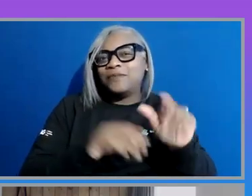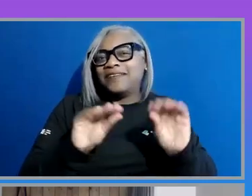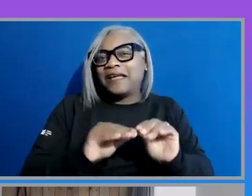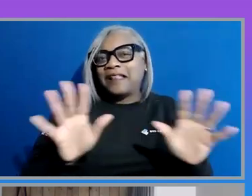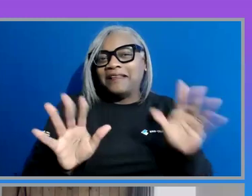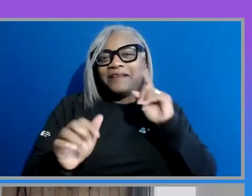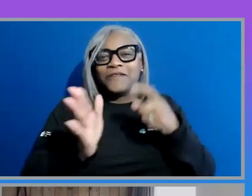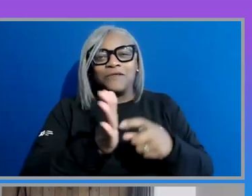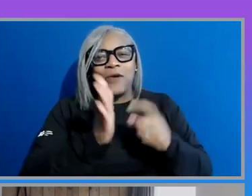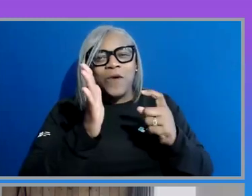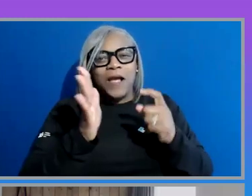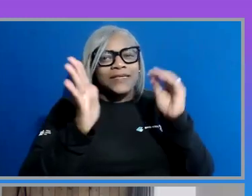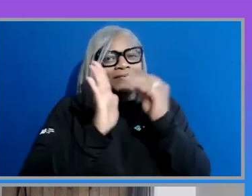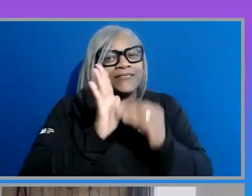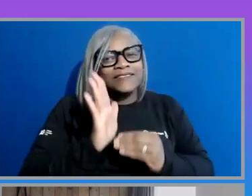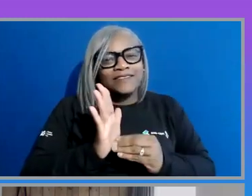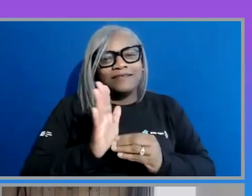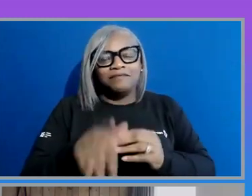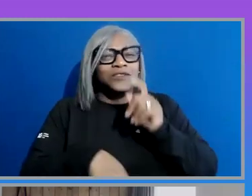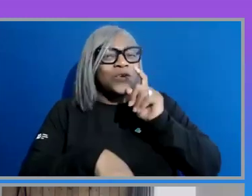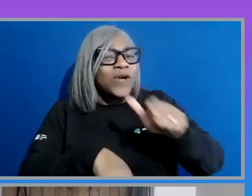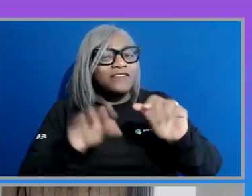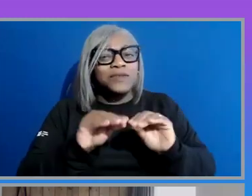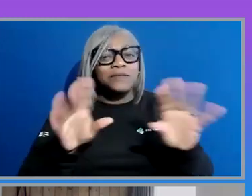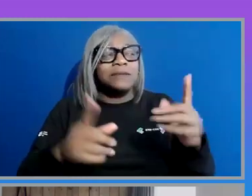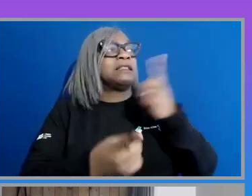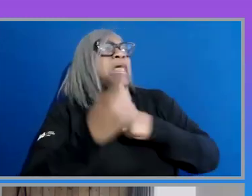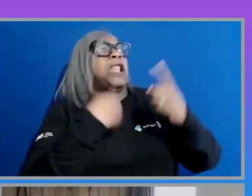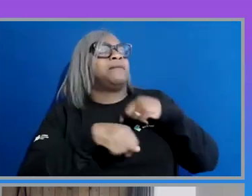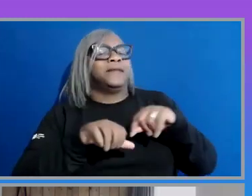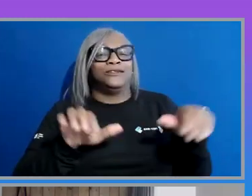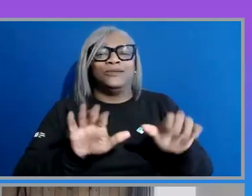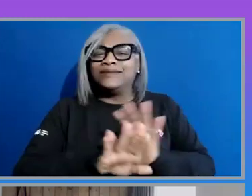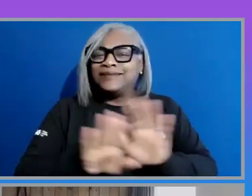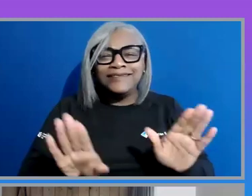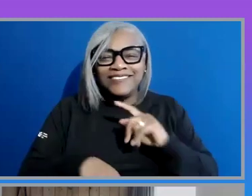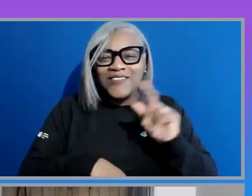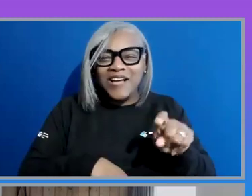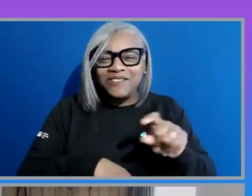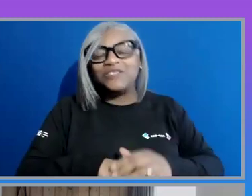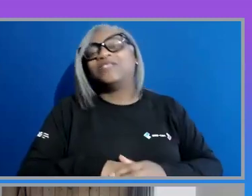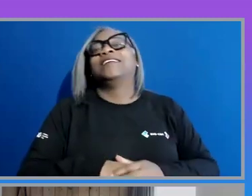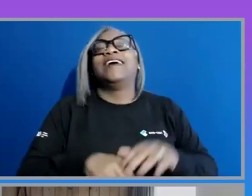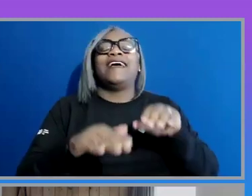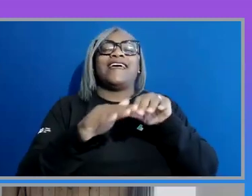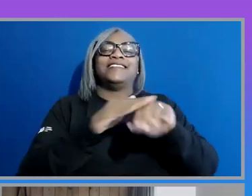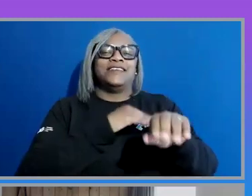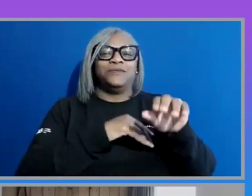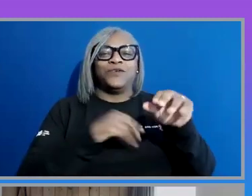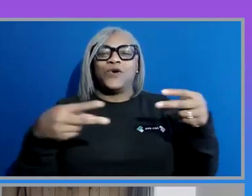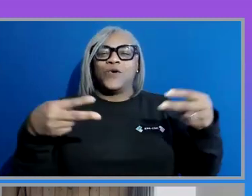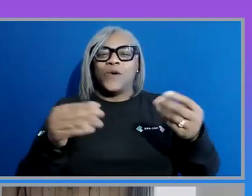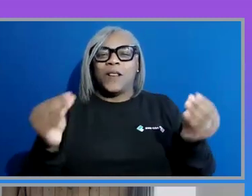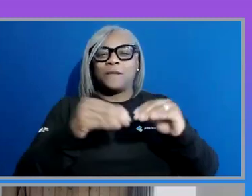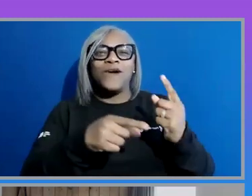in the requirements. You don't have to be specifically told to do it. Accessible code is technically more